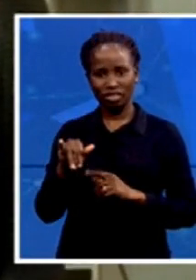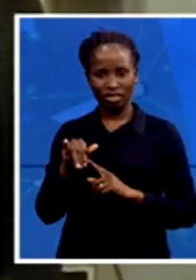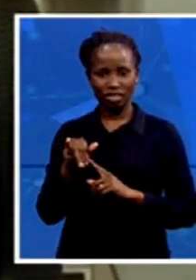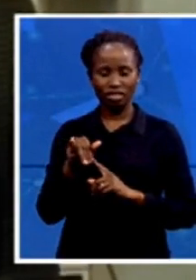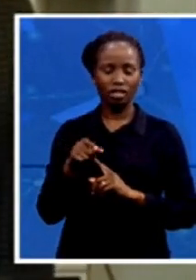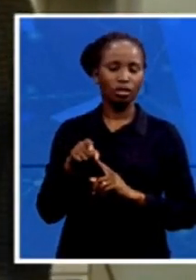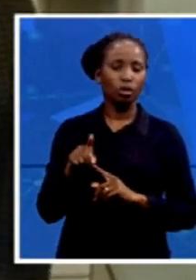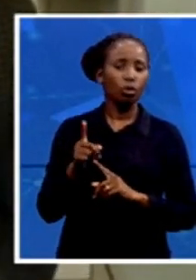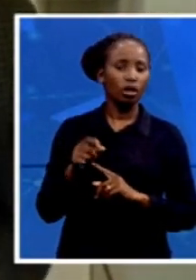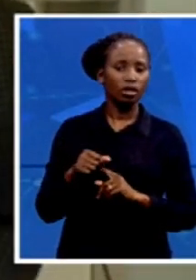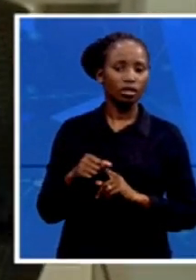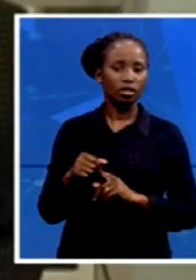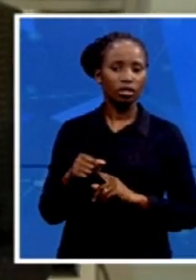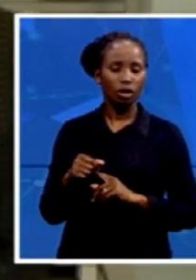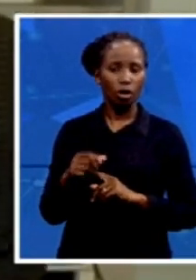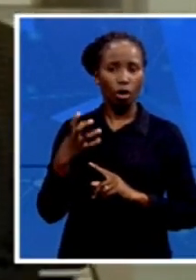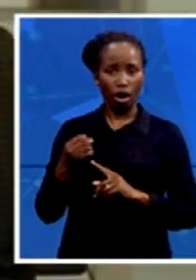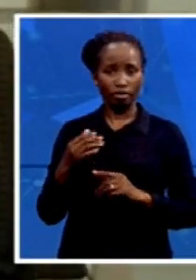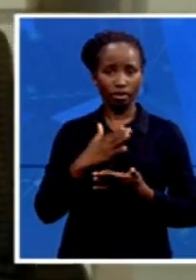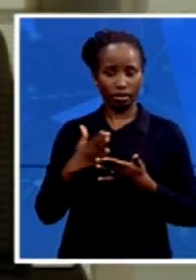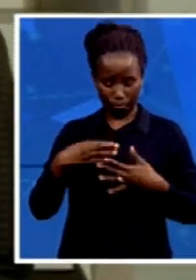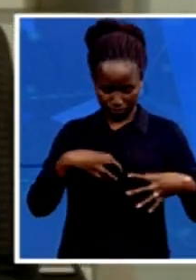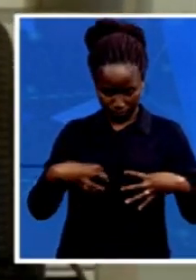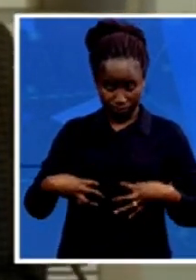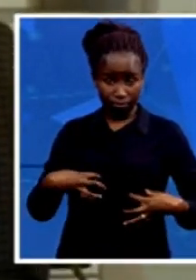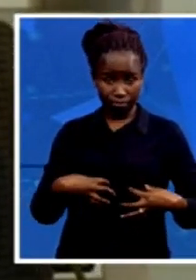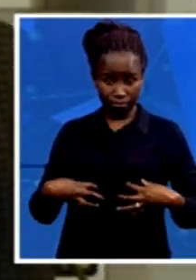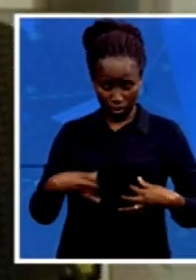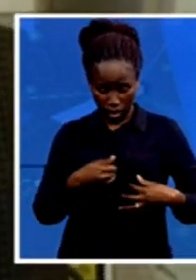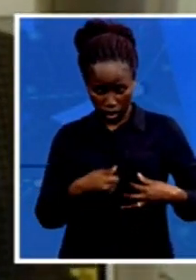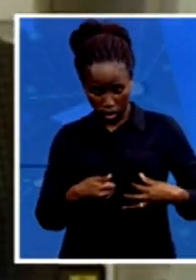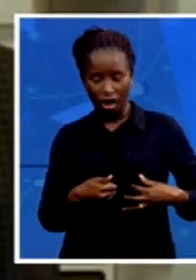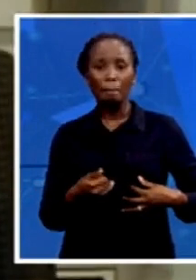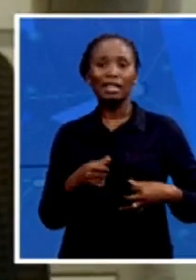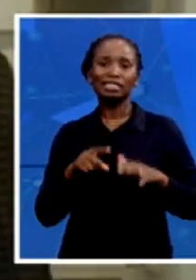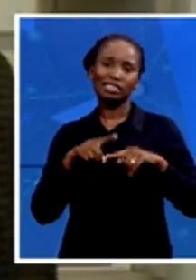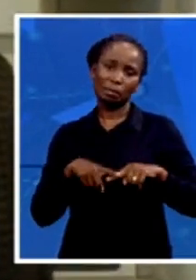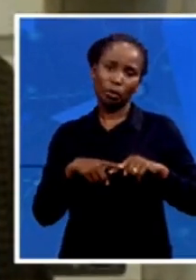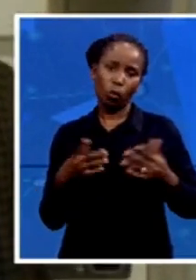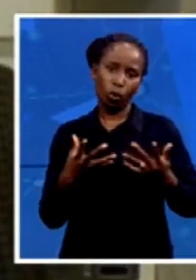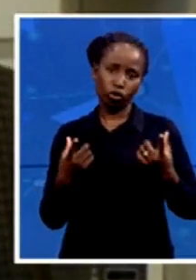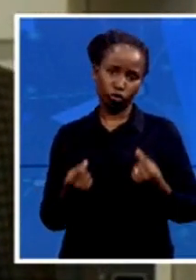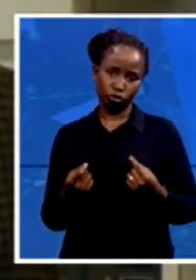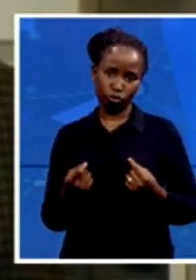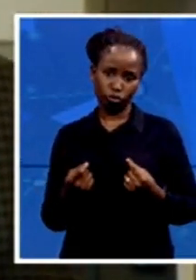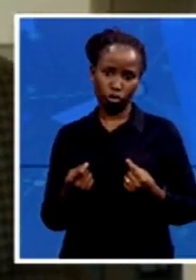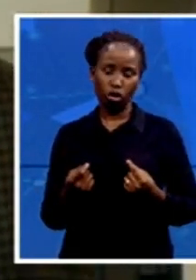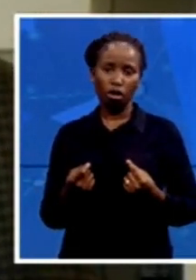cuts on the abdomen, depending on where you're doing the surgery. If you're doing abdominal surgery, a few cuts in the abdomen. Using fine